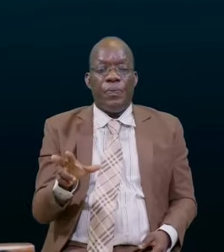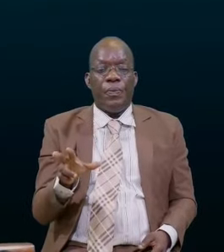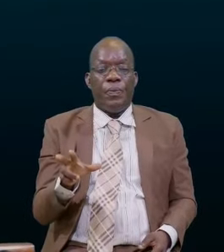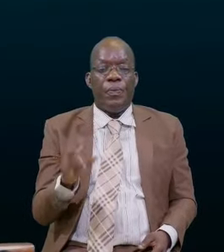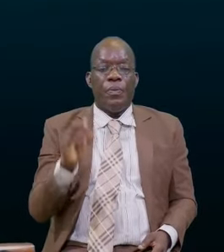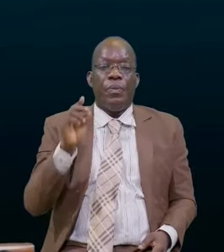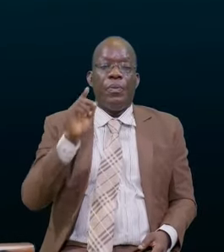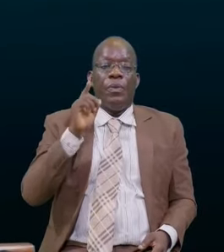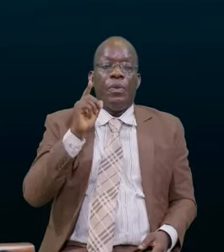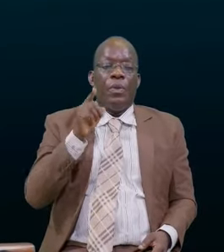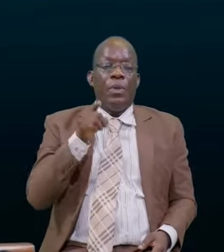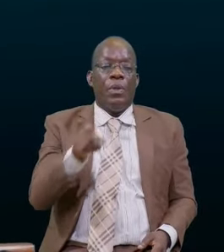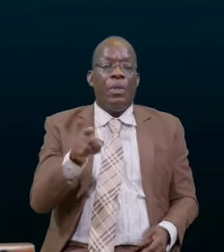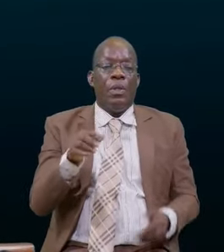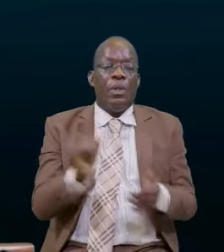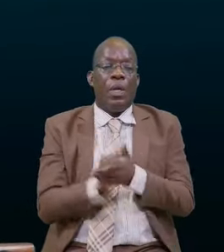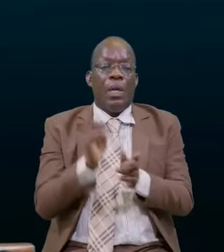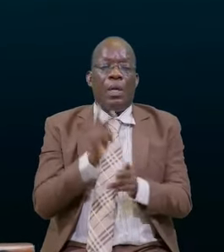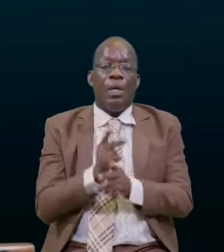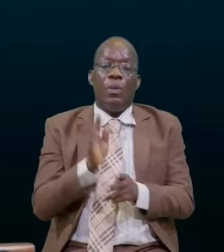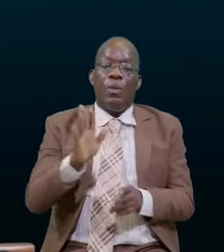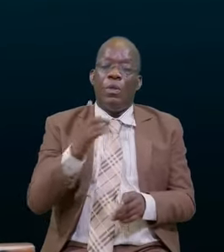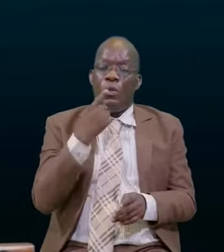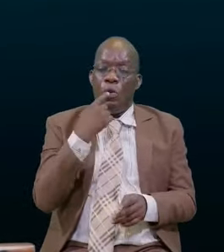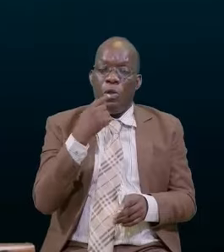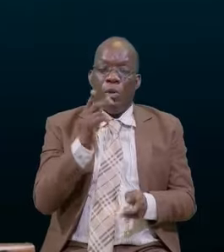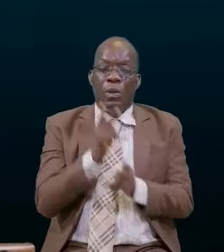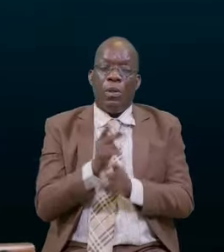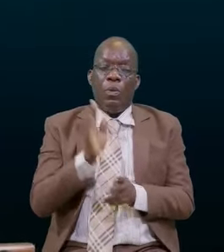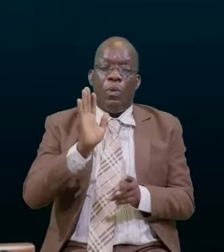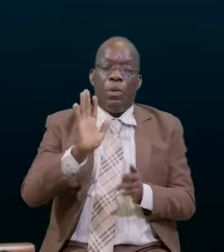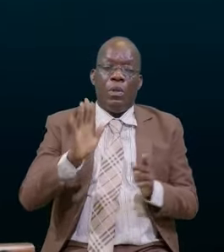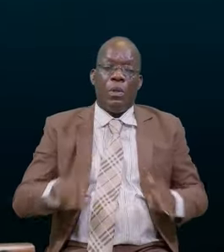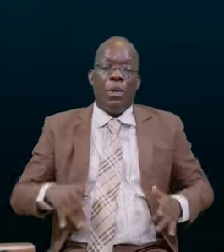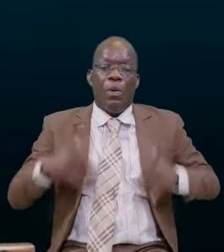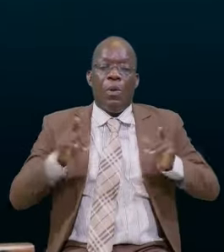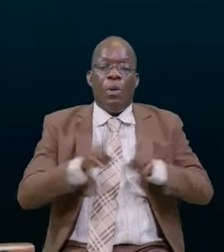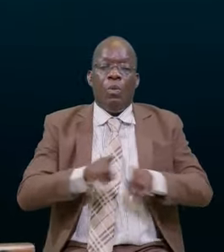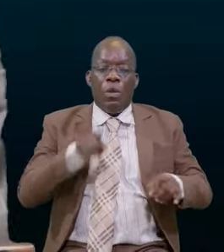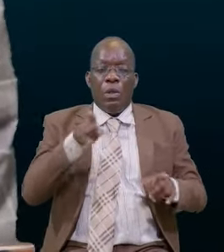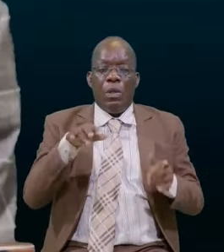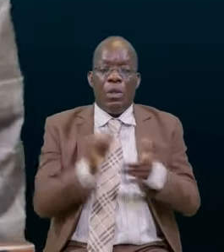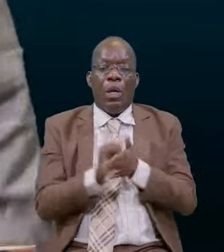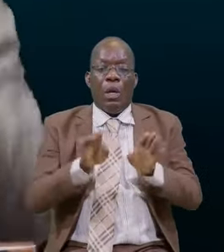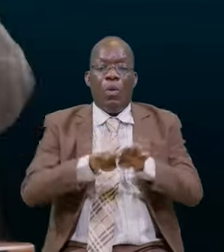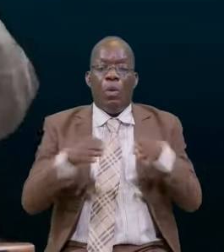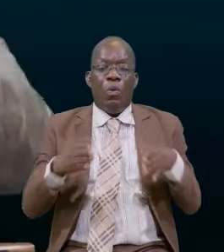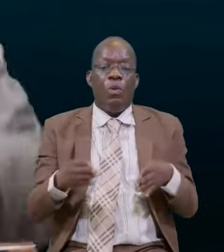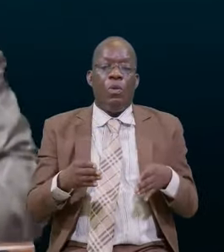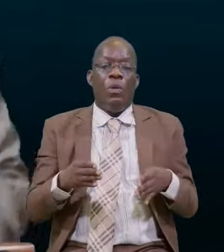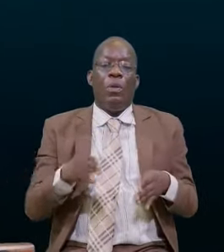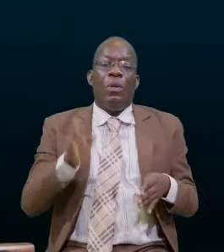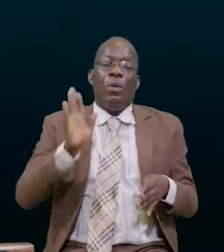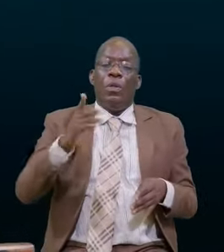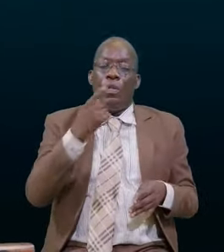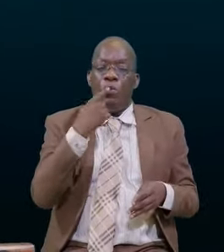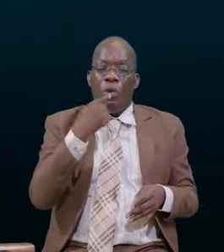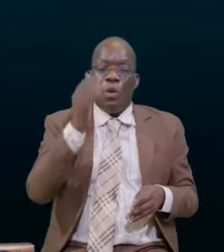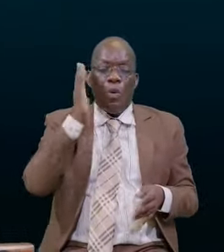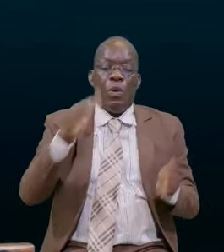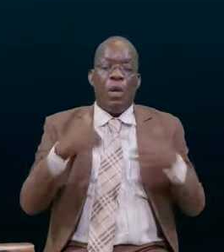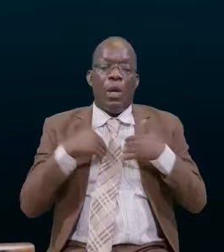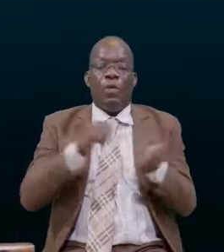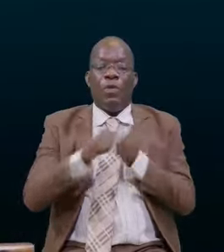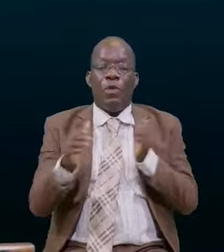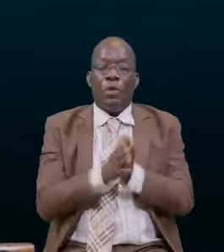that keepeth his mouth keepeth his life but he that open wide his lips shall have destruction you will not have destruction in Jesus